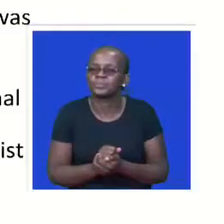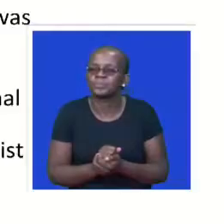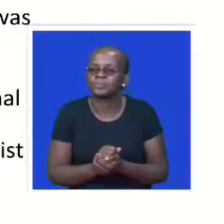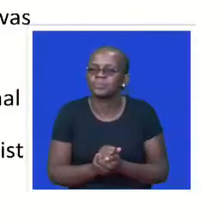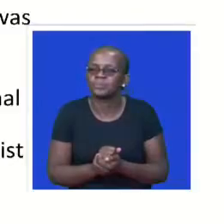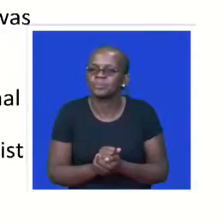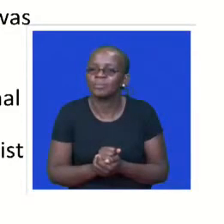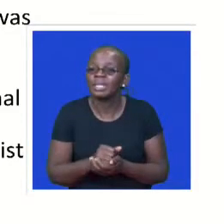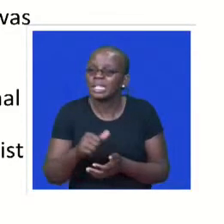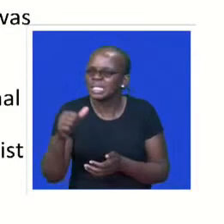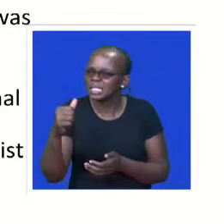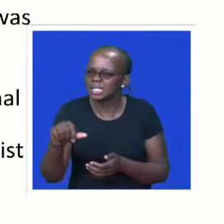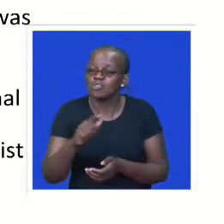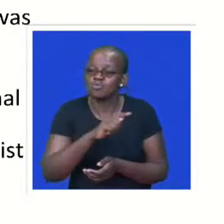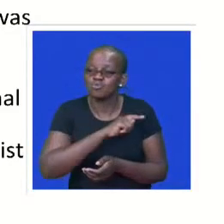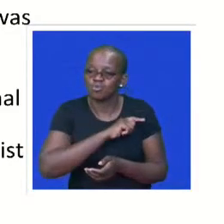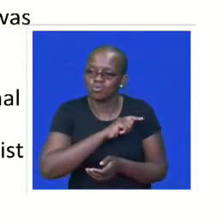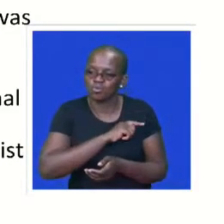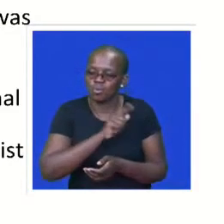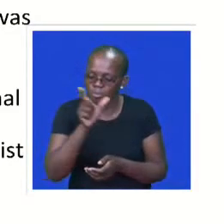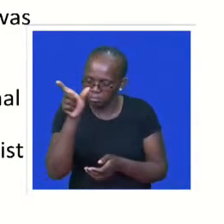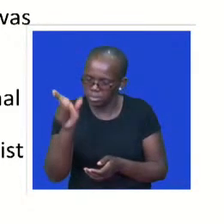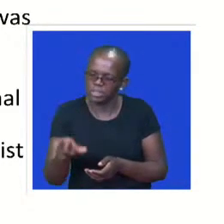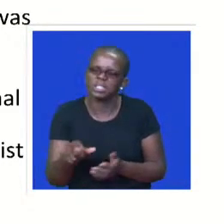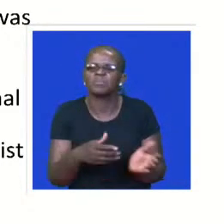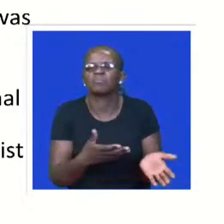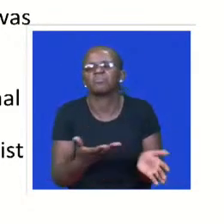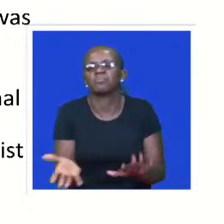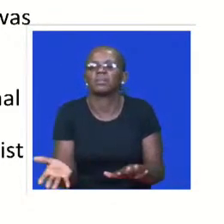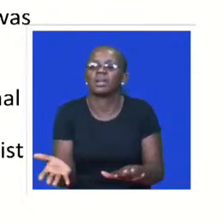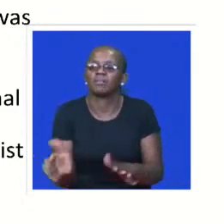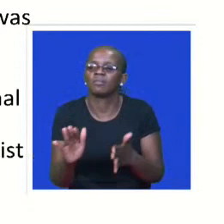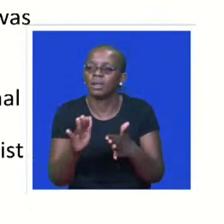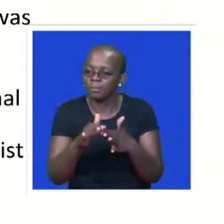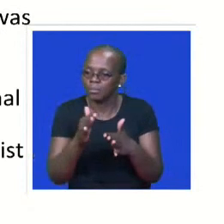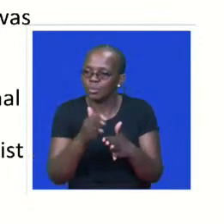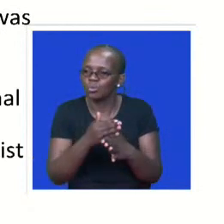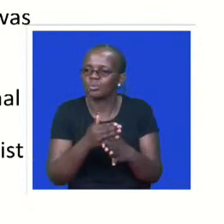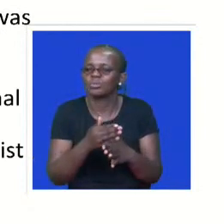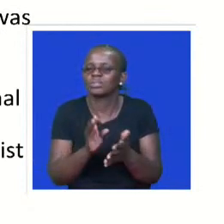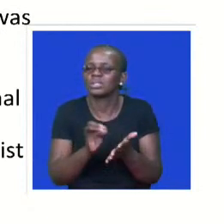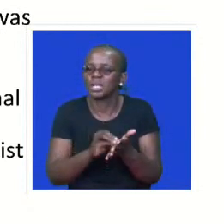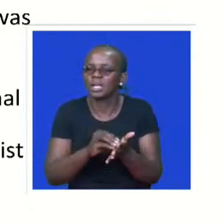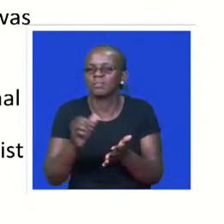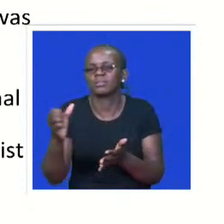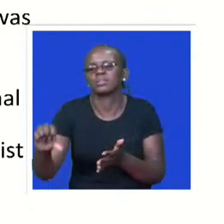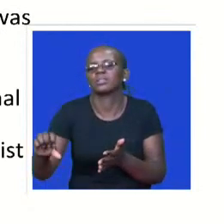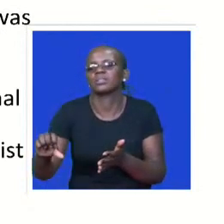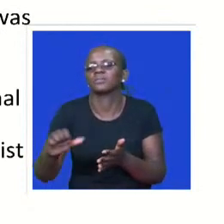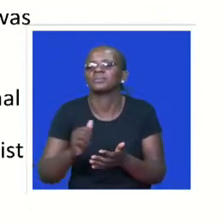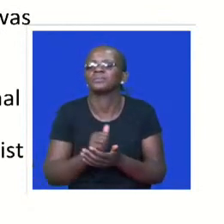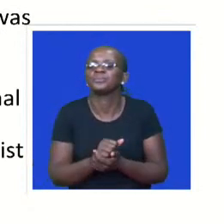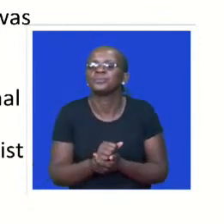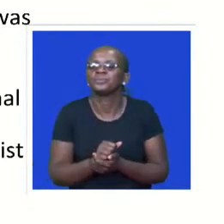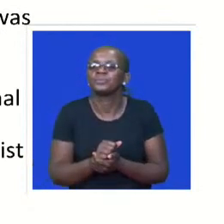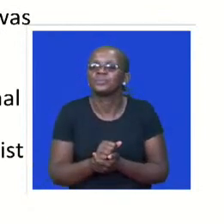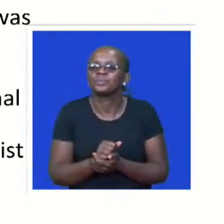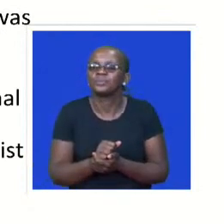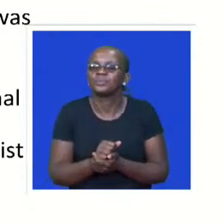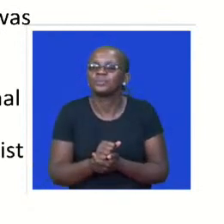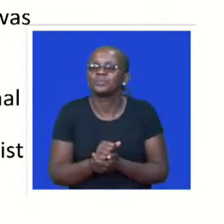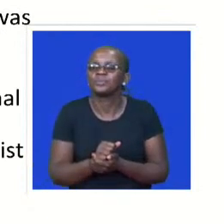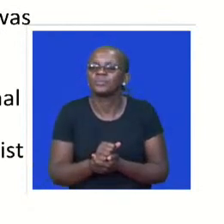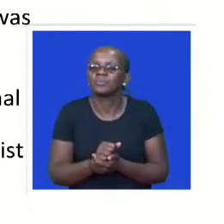cause death, my dear Lena, as we can see in Genesis 3 and Romans, dear Lena. Adam and Eve